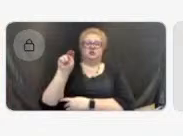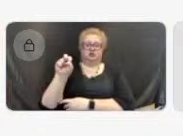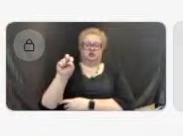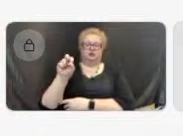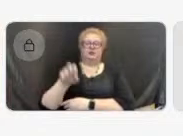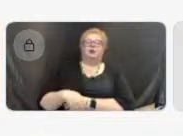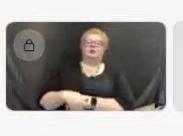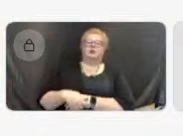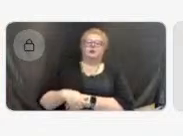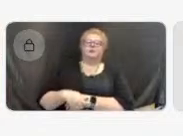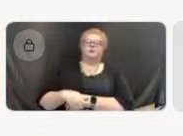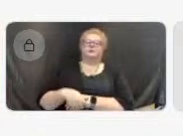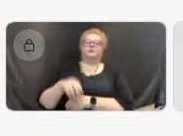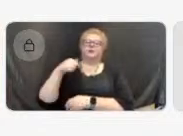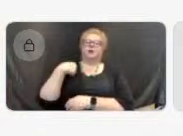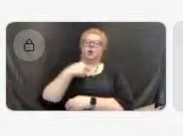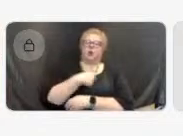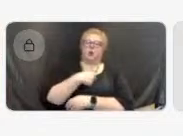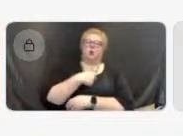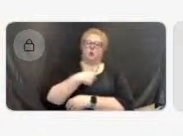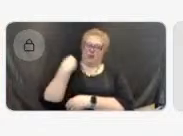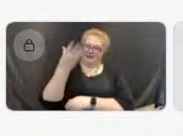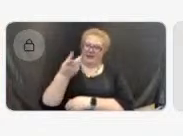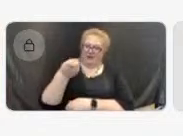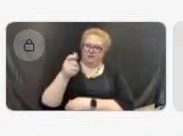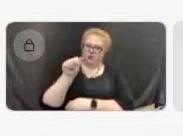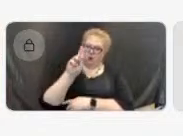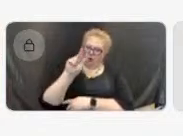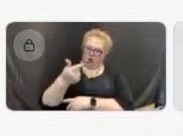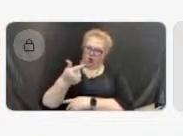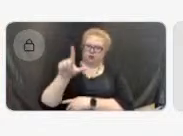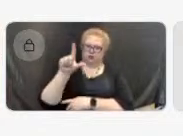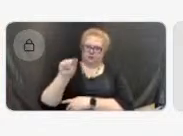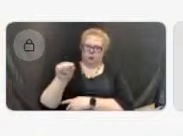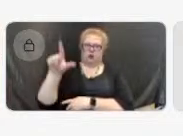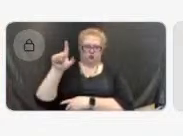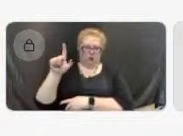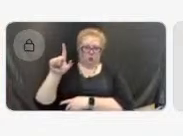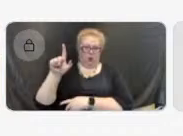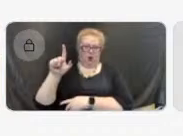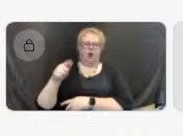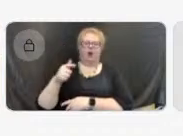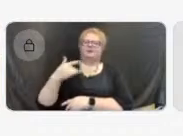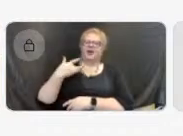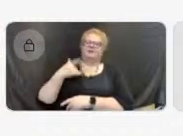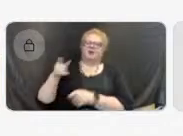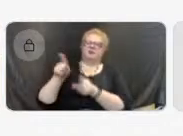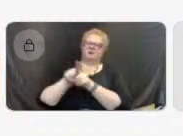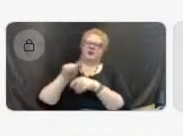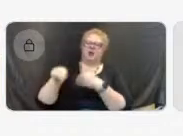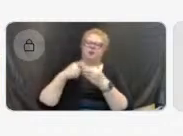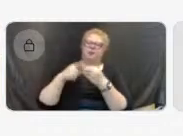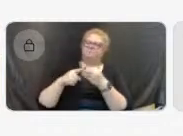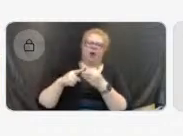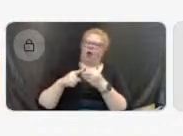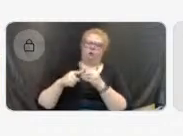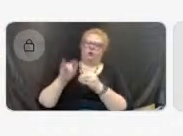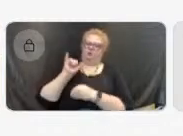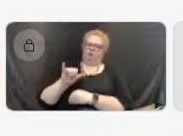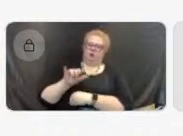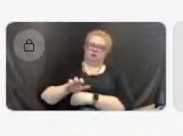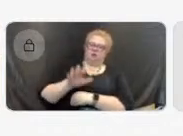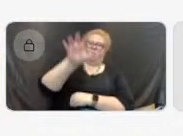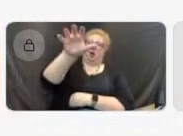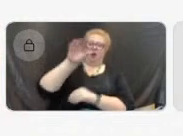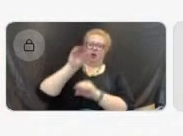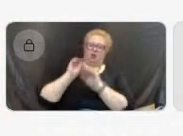we gave back to you in August of 2021, feel the same way about the property incompatibility with their neighborhood,